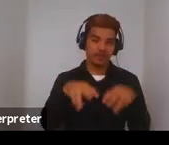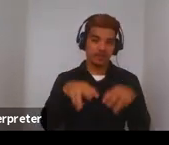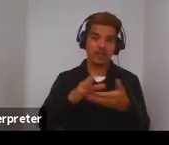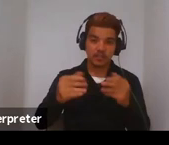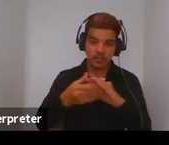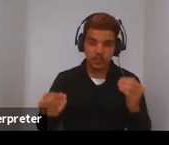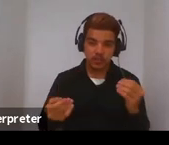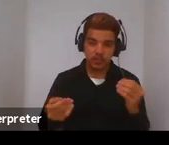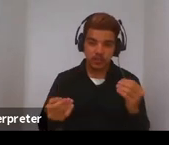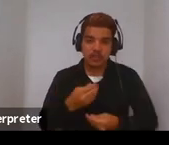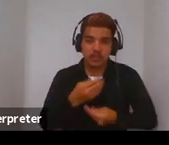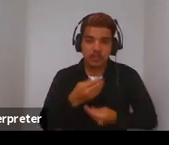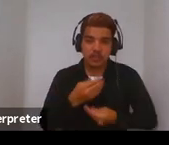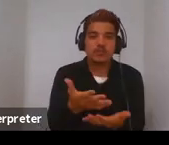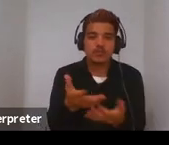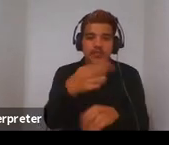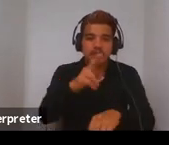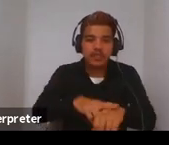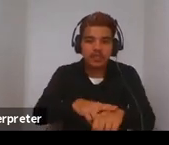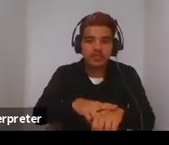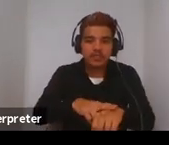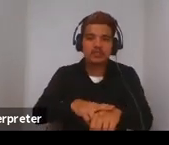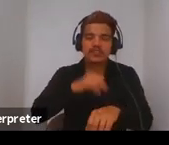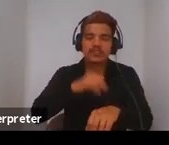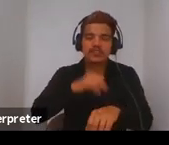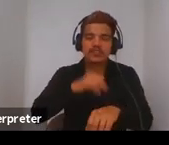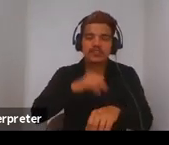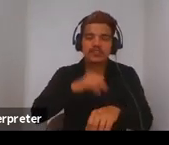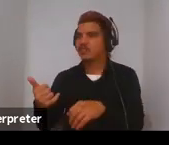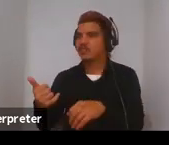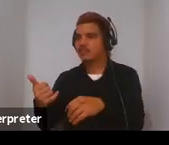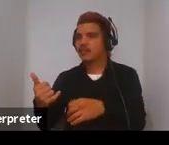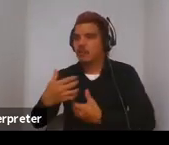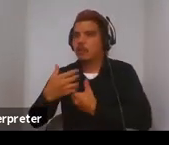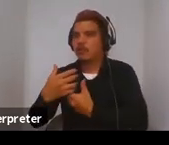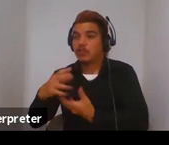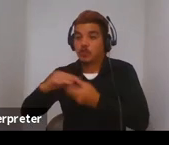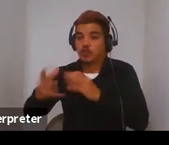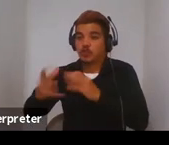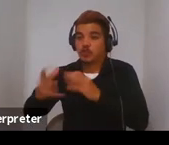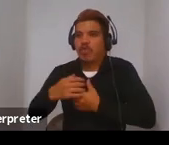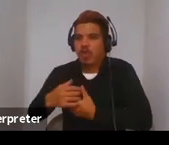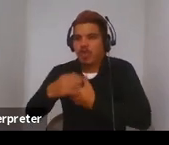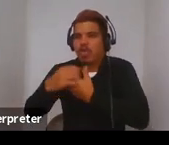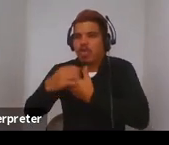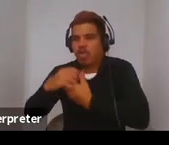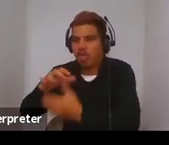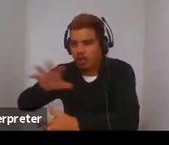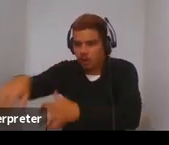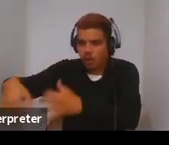come out organically instead of trying to prize the story to fit into a certain